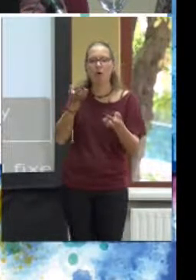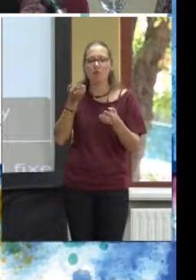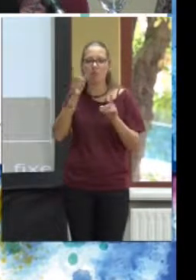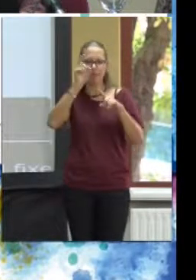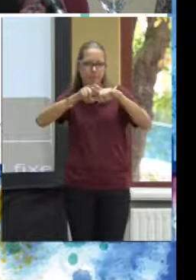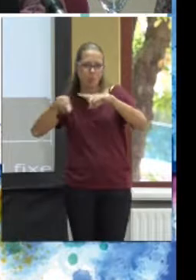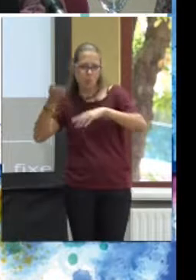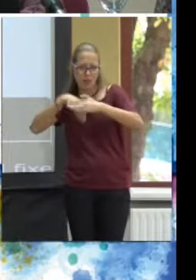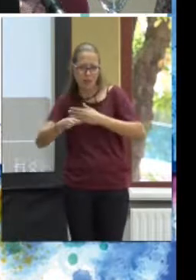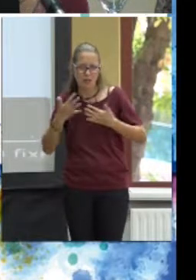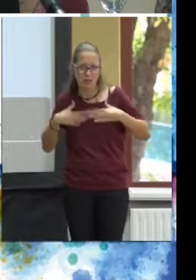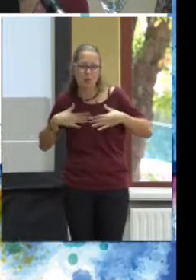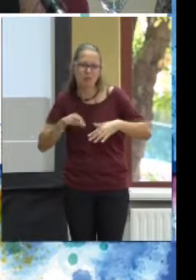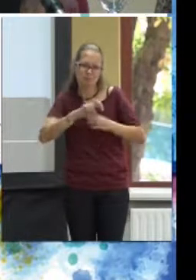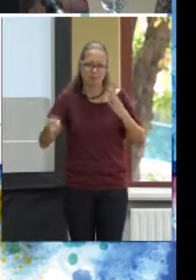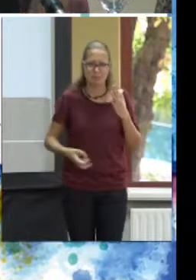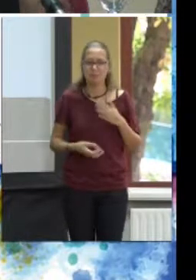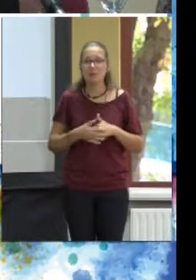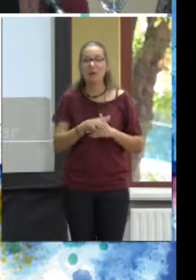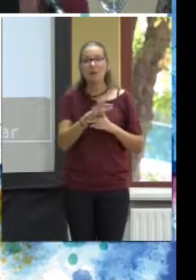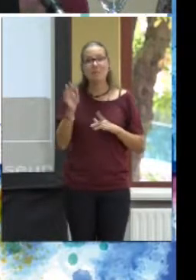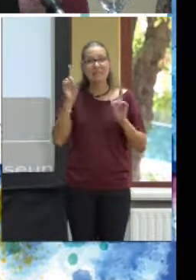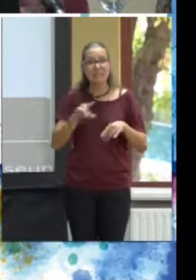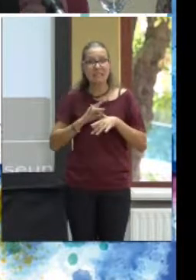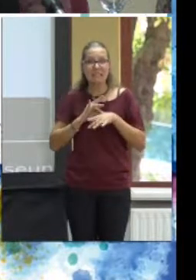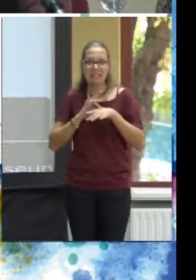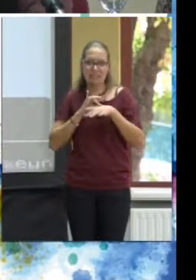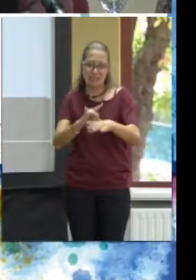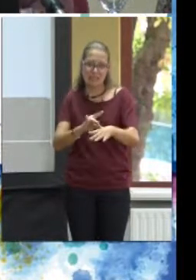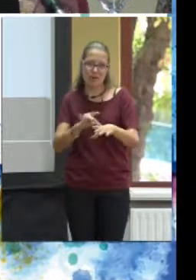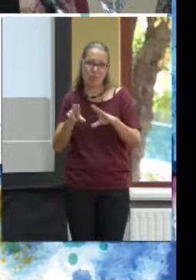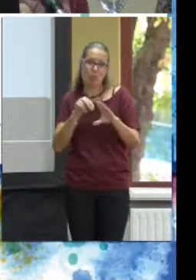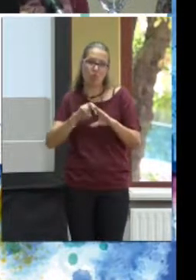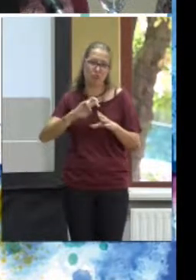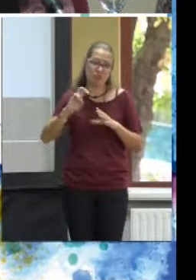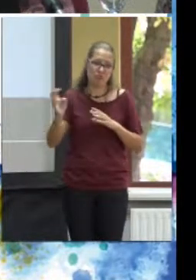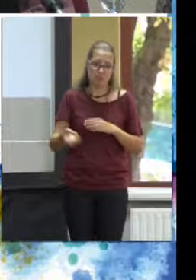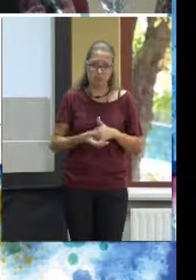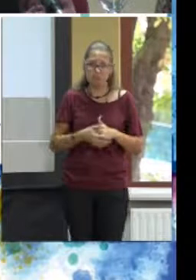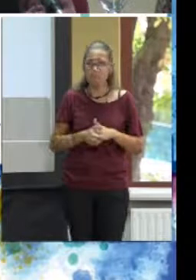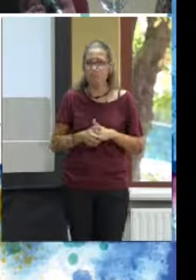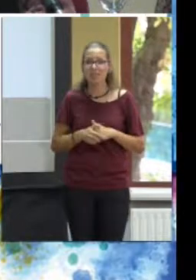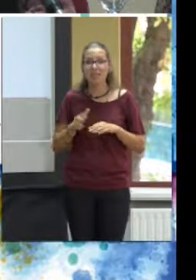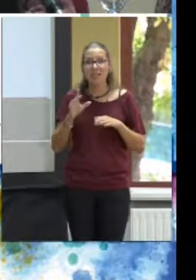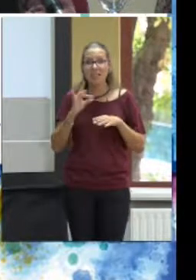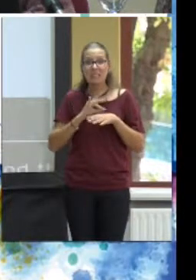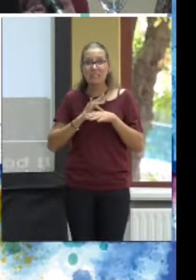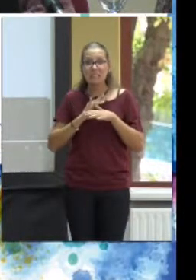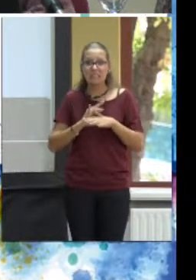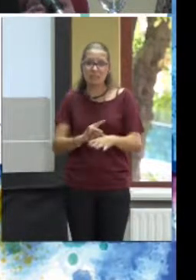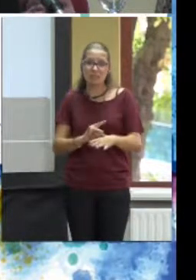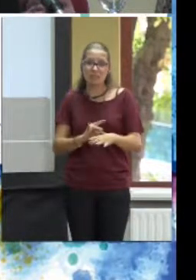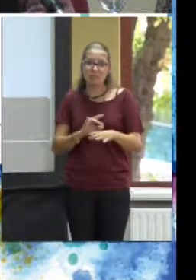in the lockers, information desk, and the multimedia guide that we will talk about at different moments. This